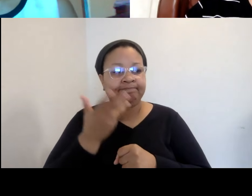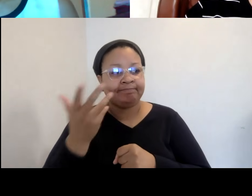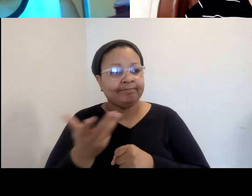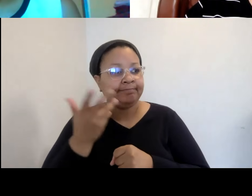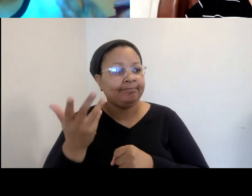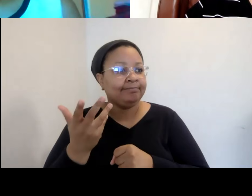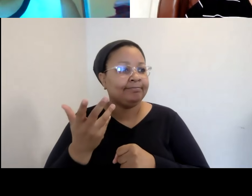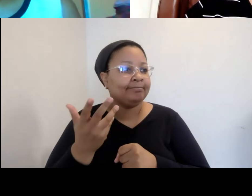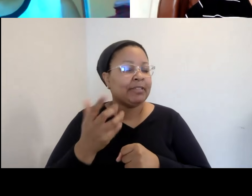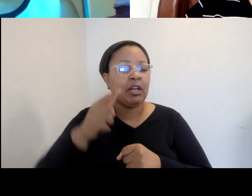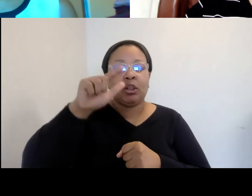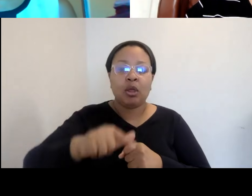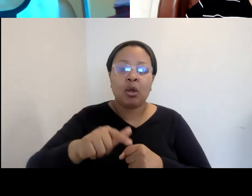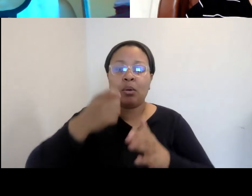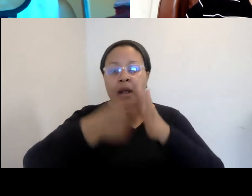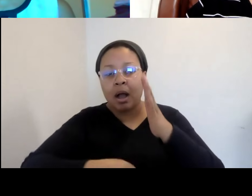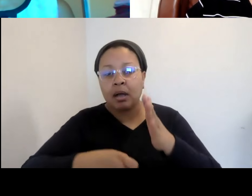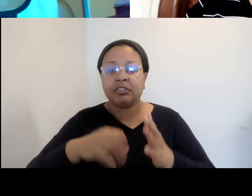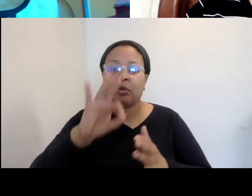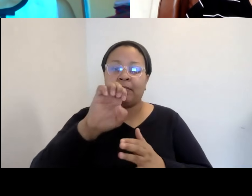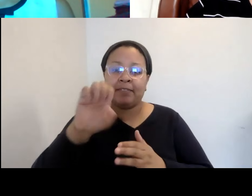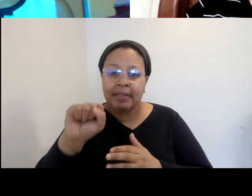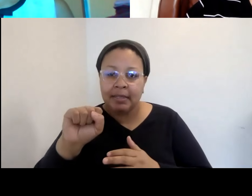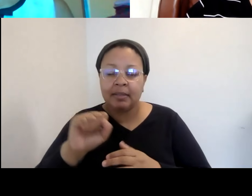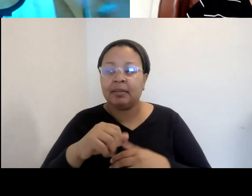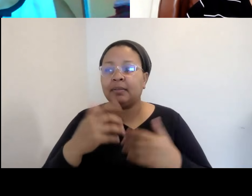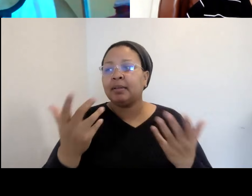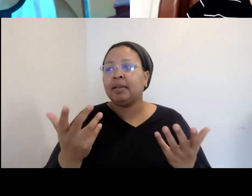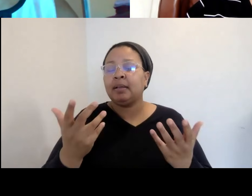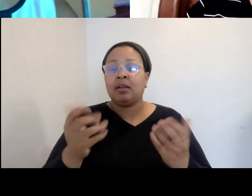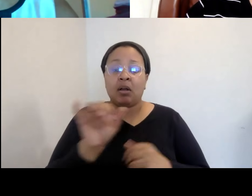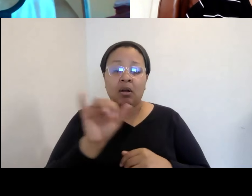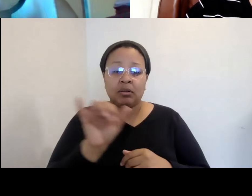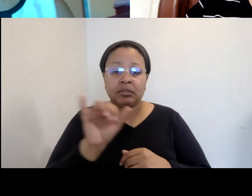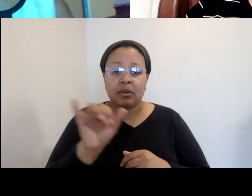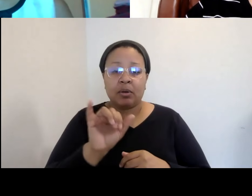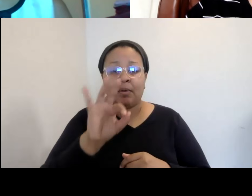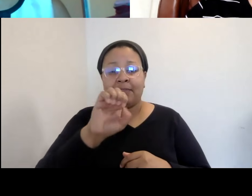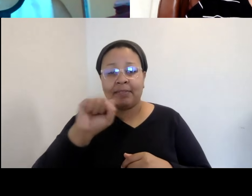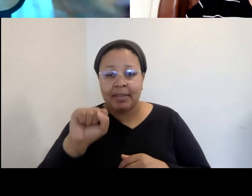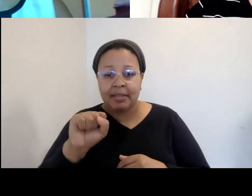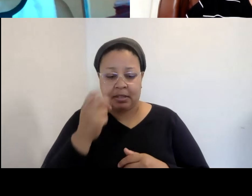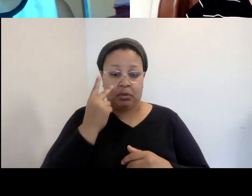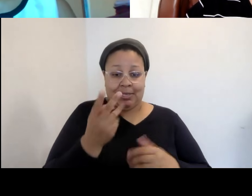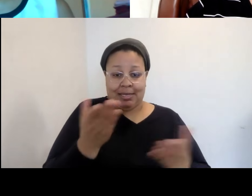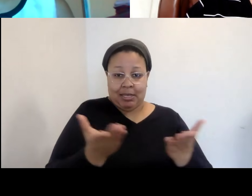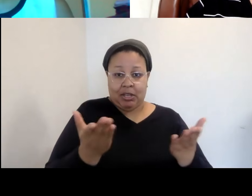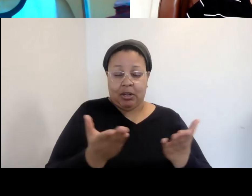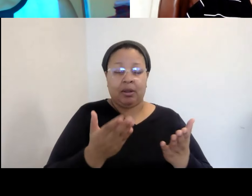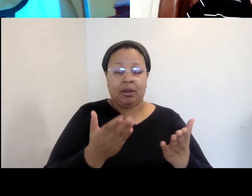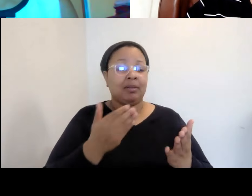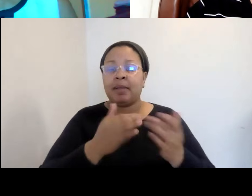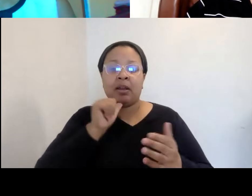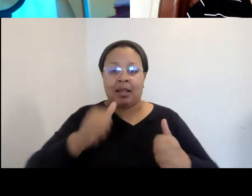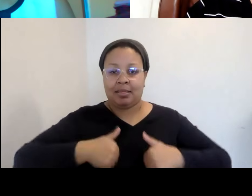whether lower cost or fees and things like that. And then also the fees that you saw on here, even if you don't live